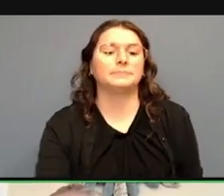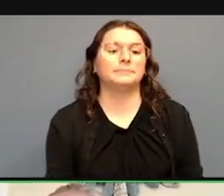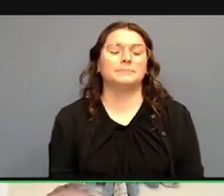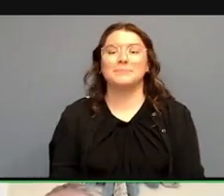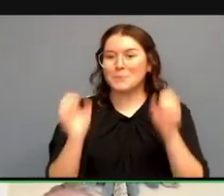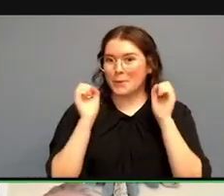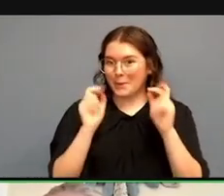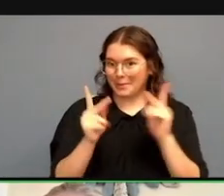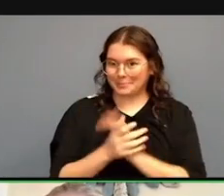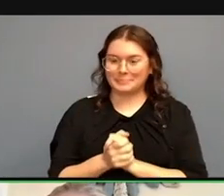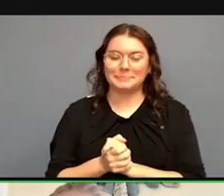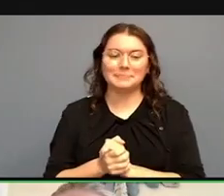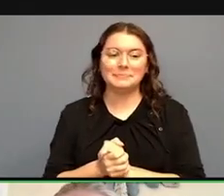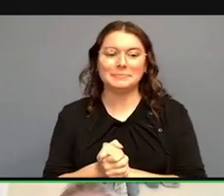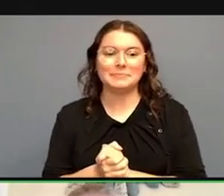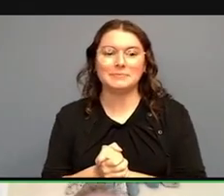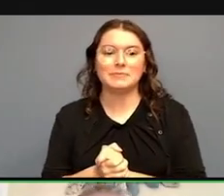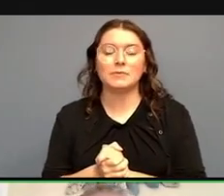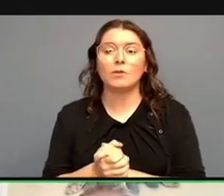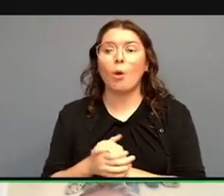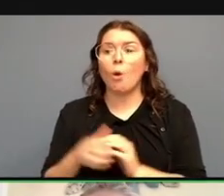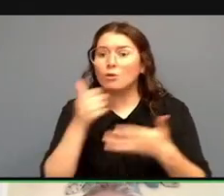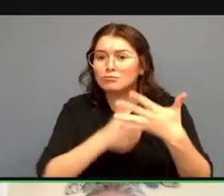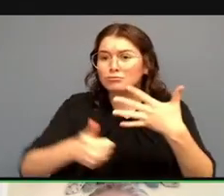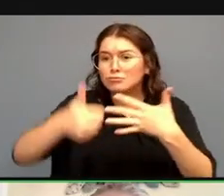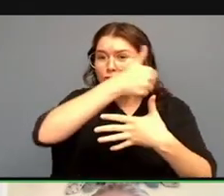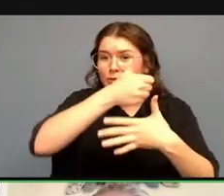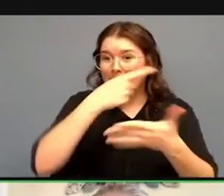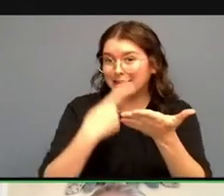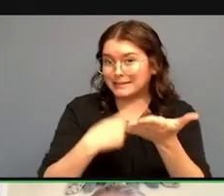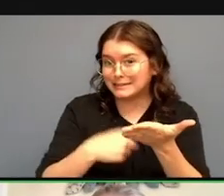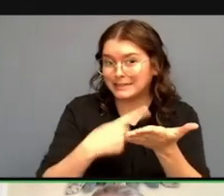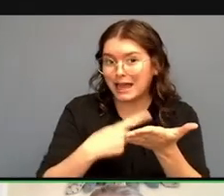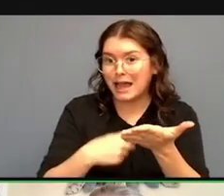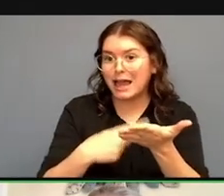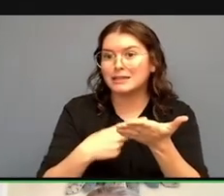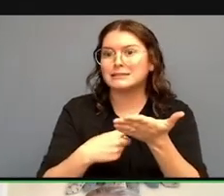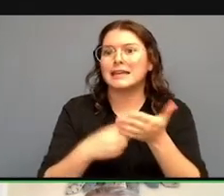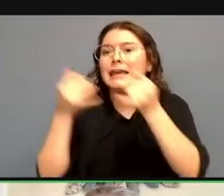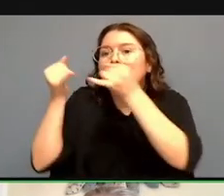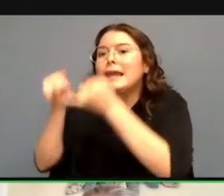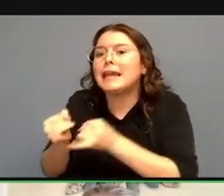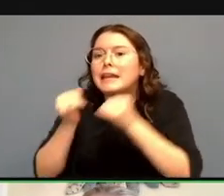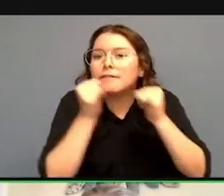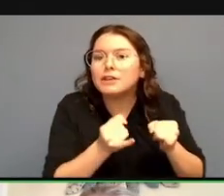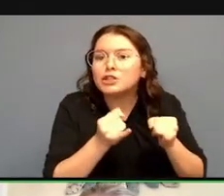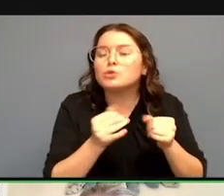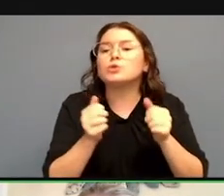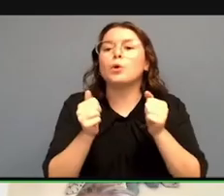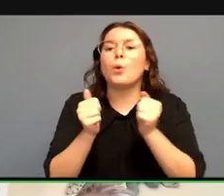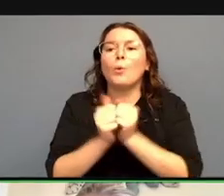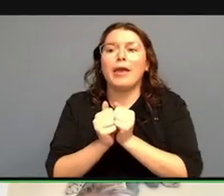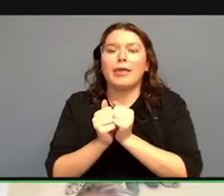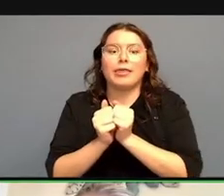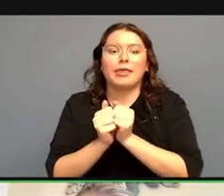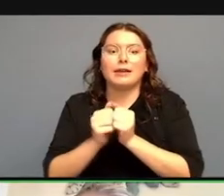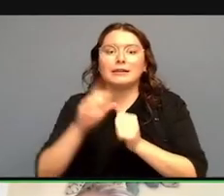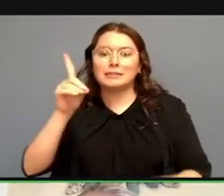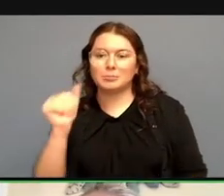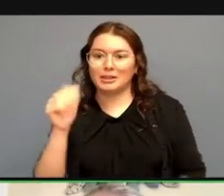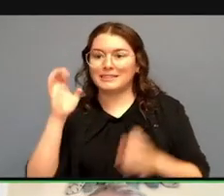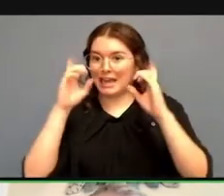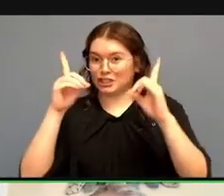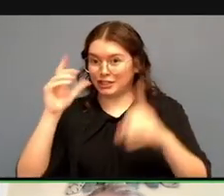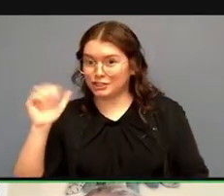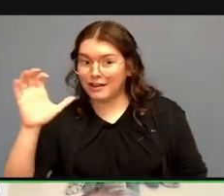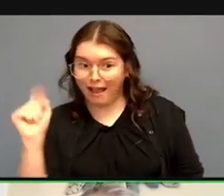Okay, so we're primarily going to be discussing the Individuals with Disabilities Education Act,